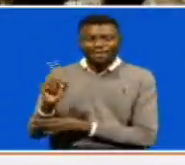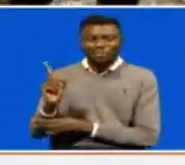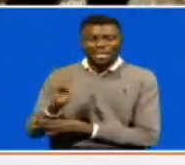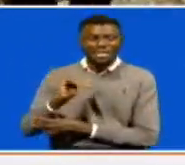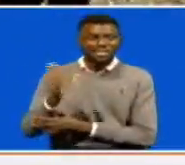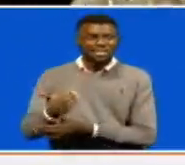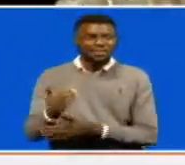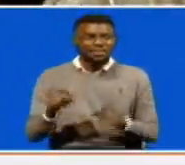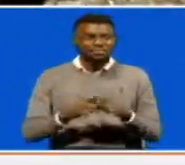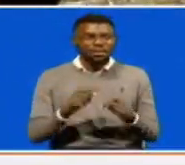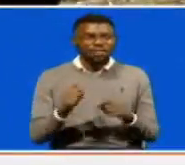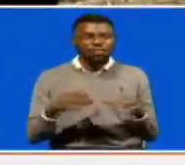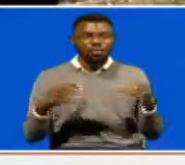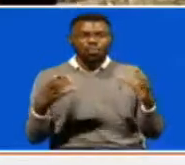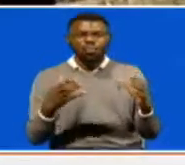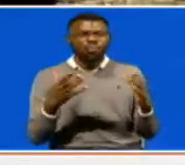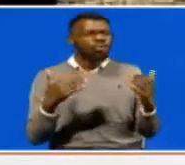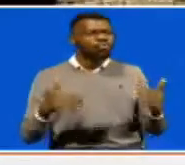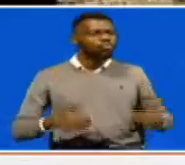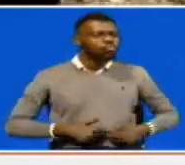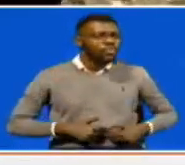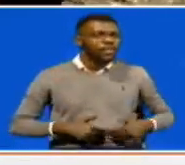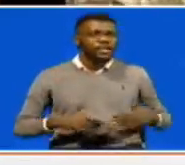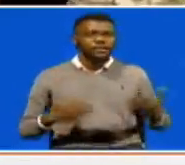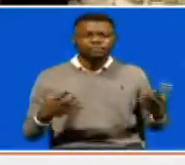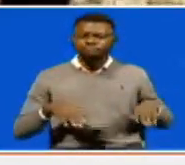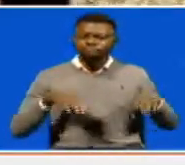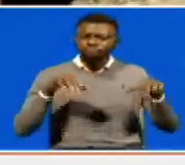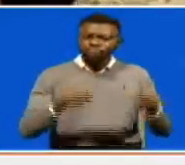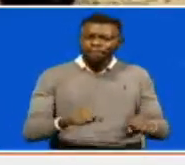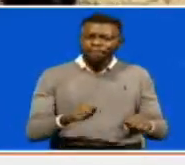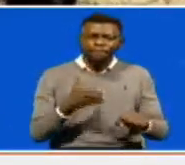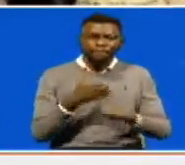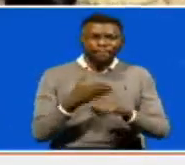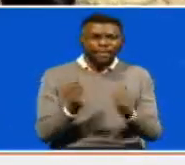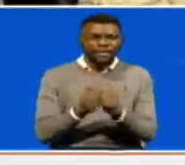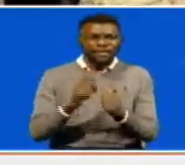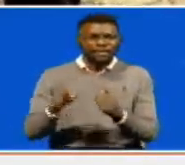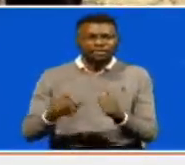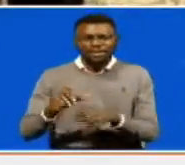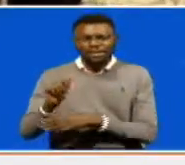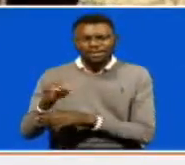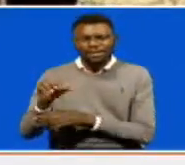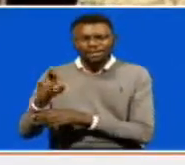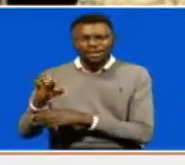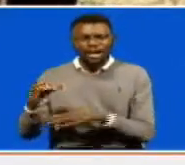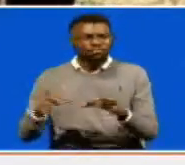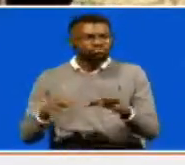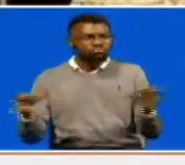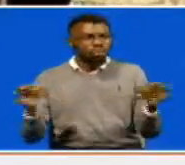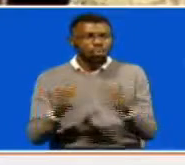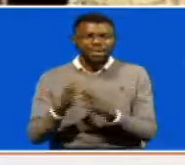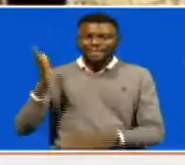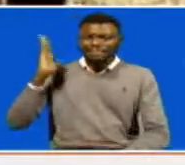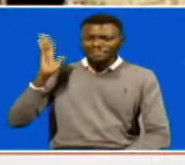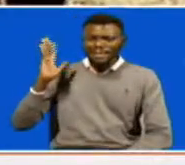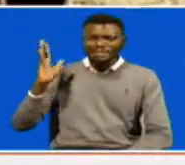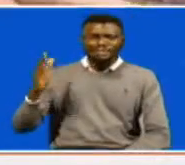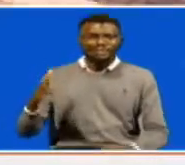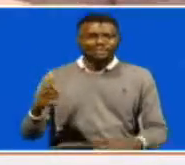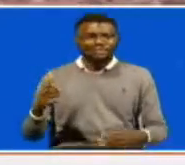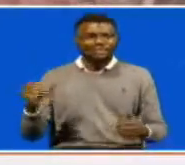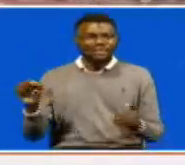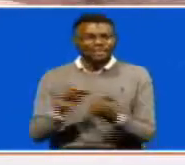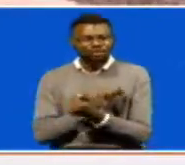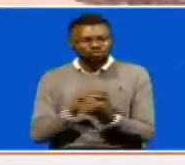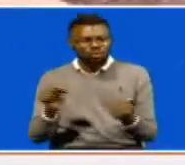a group of unidentified youth invaded the over 10,000 acres parcel of land with machetes and caused destruction of property